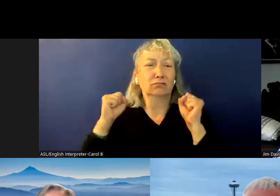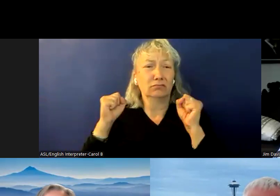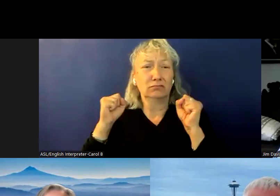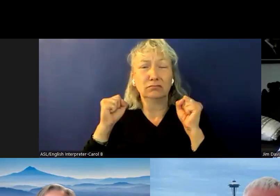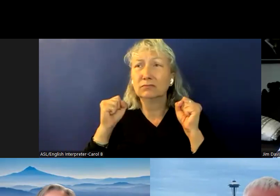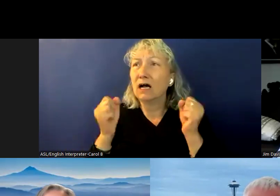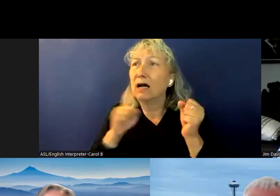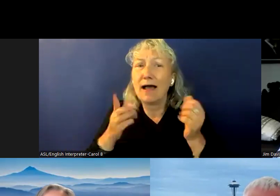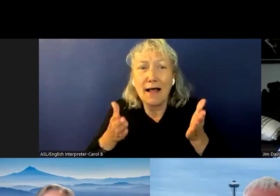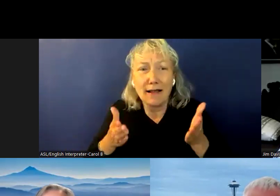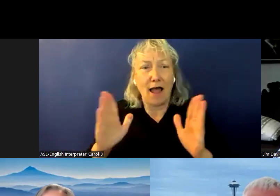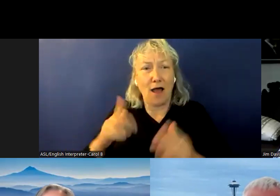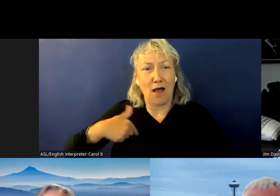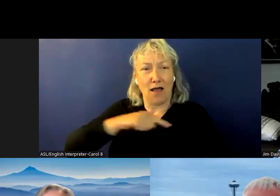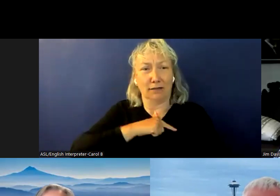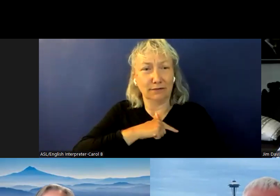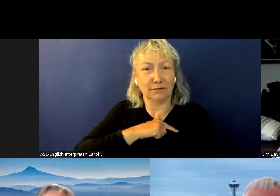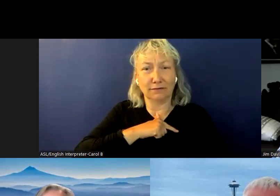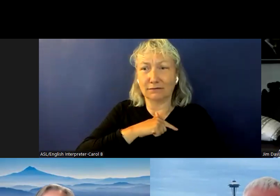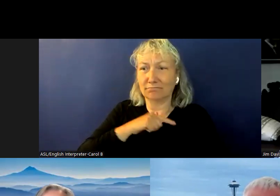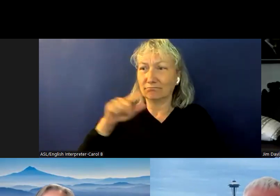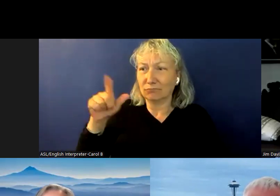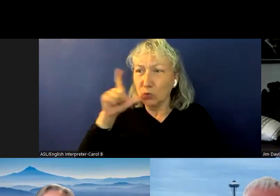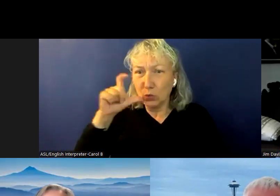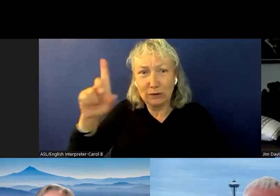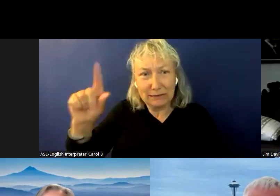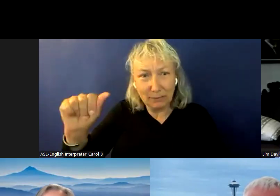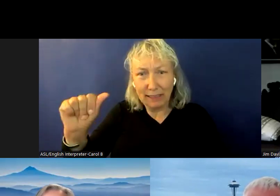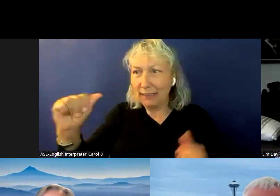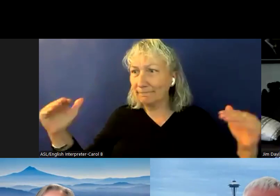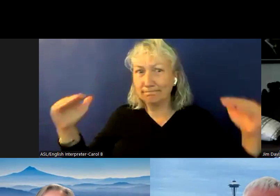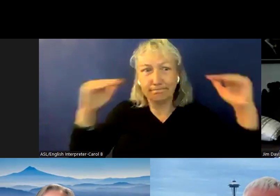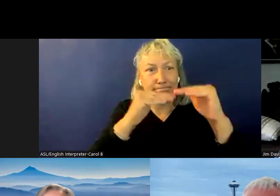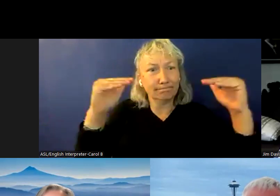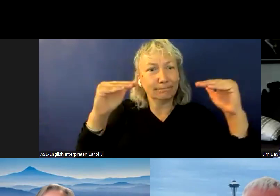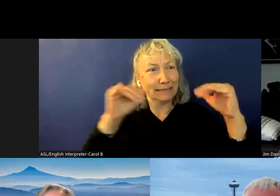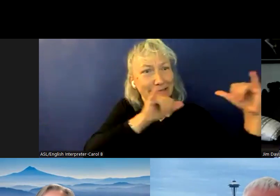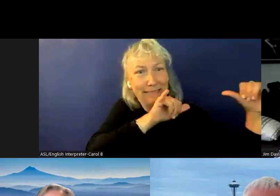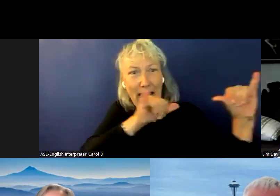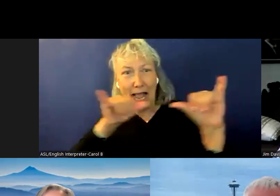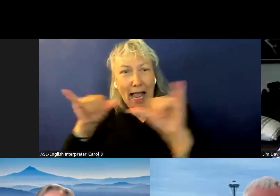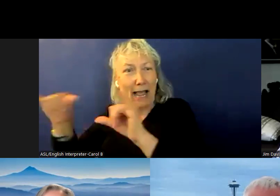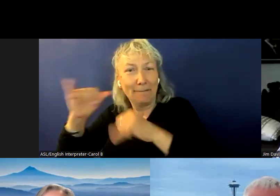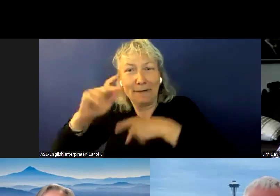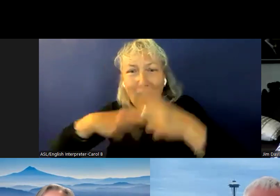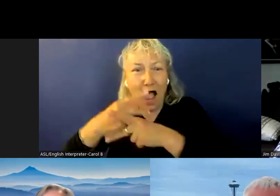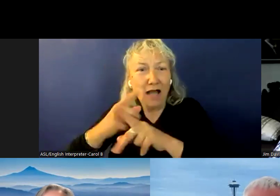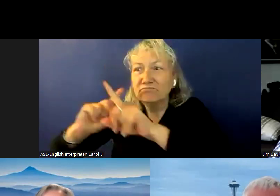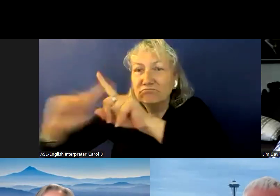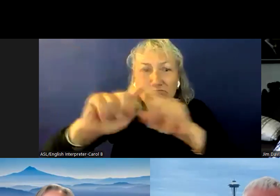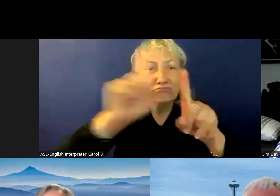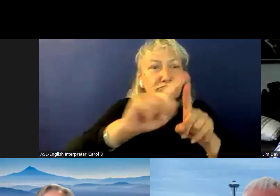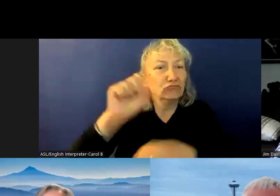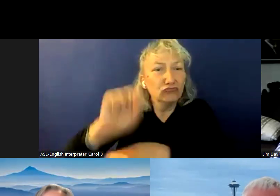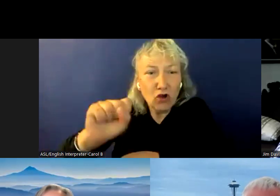the same opportunities as others in mainstream activities, to enjoy opportunities like career and business